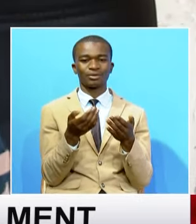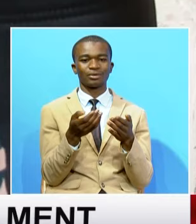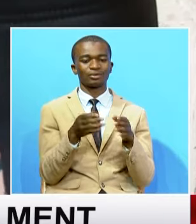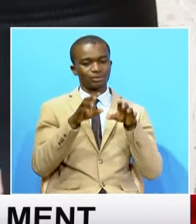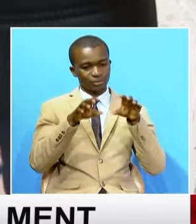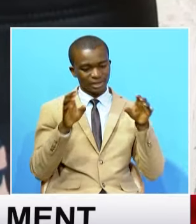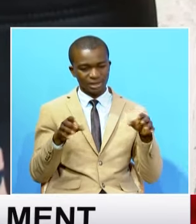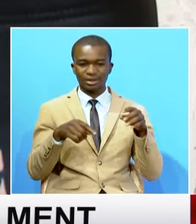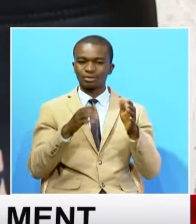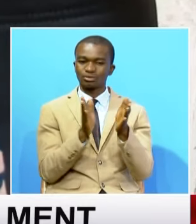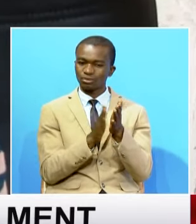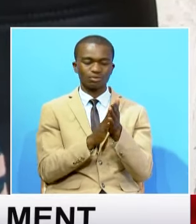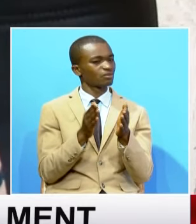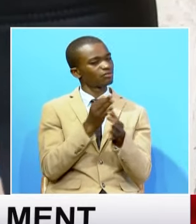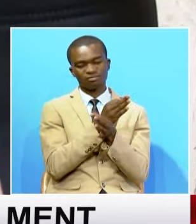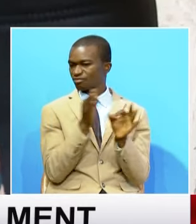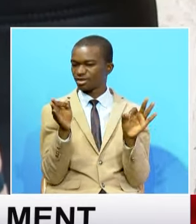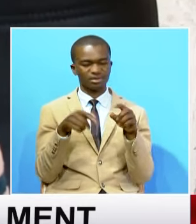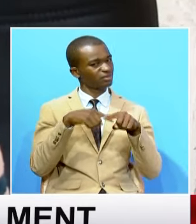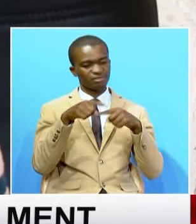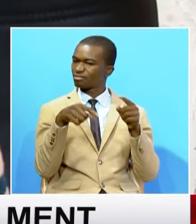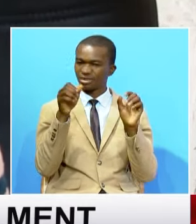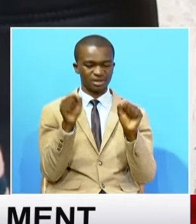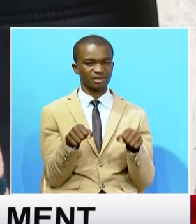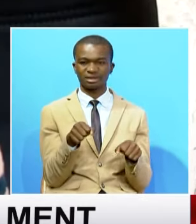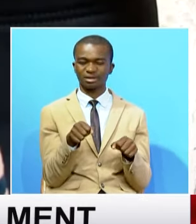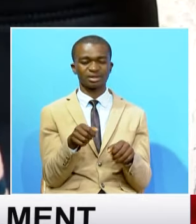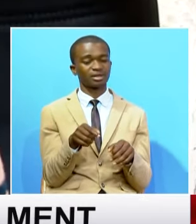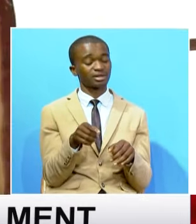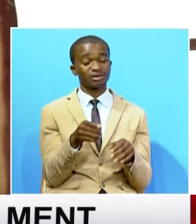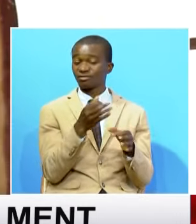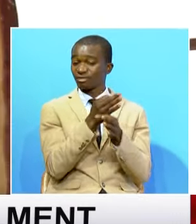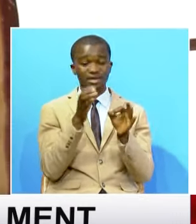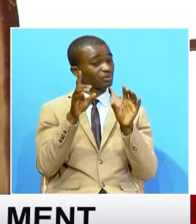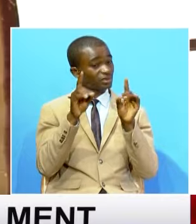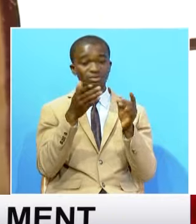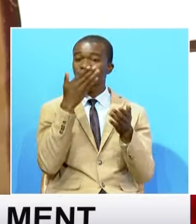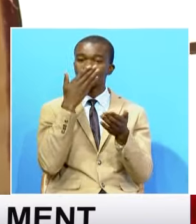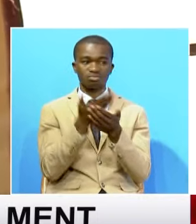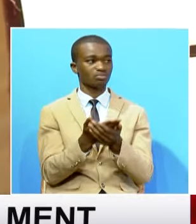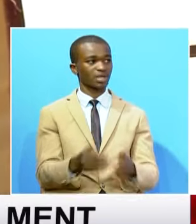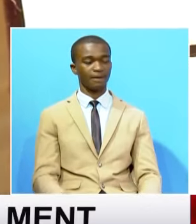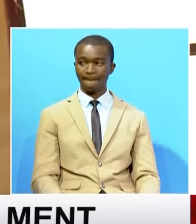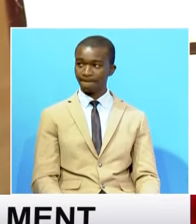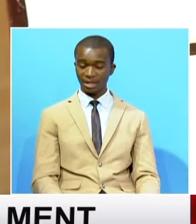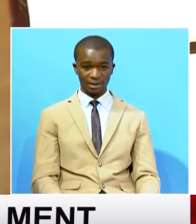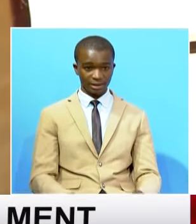So provision of free education is a huge success that the UPND scored. Parents from the outskirts of Choma are grateful for